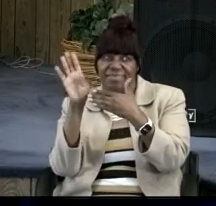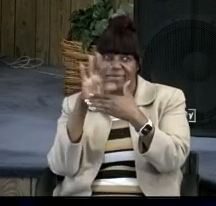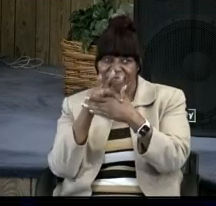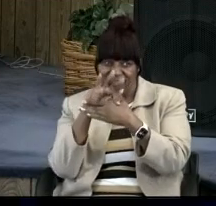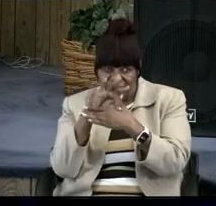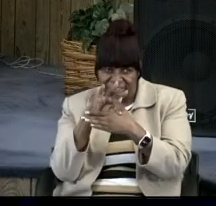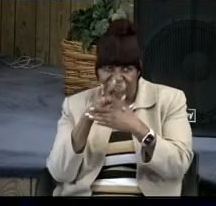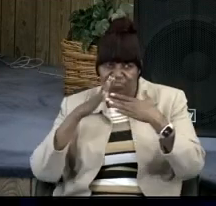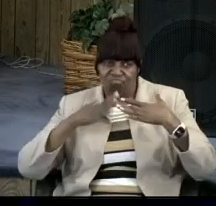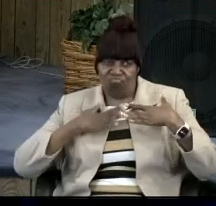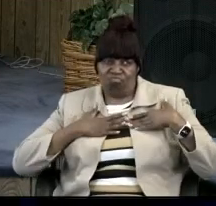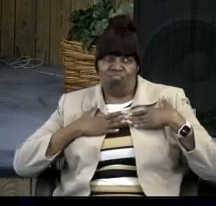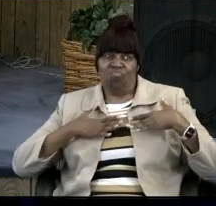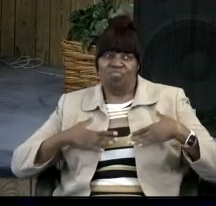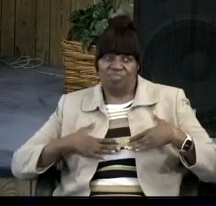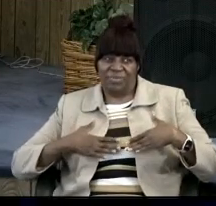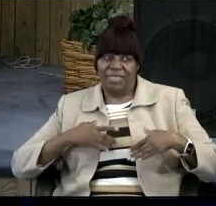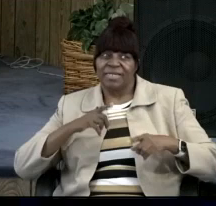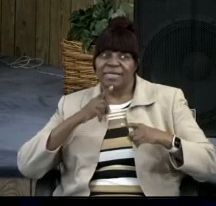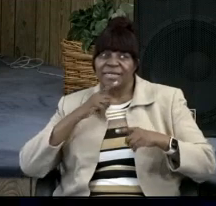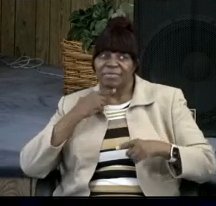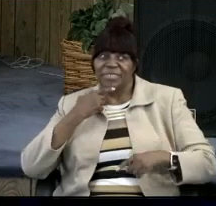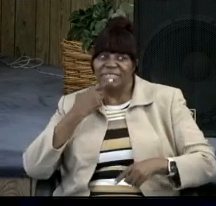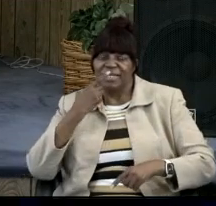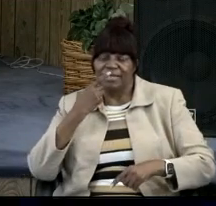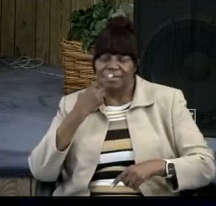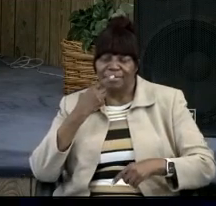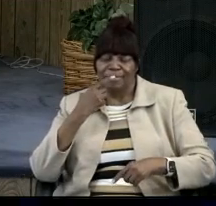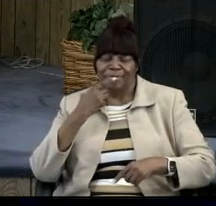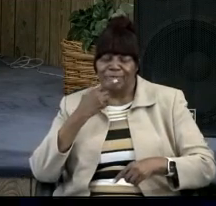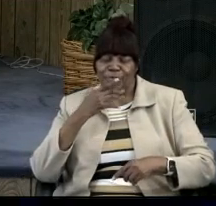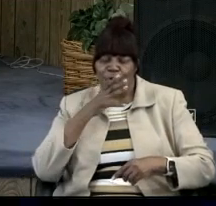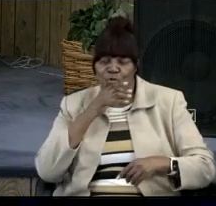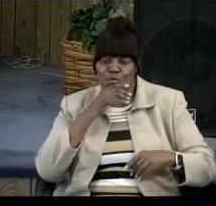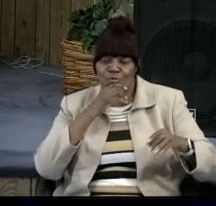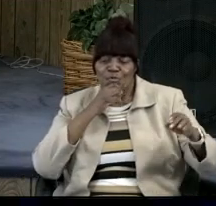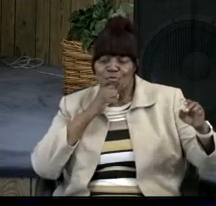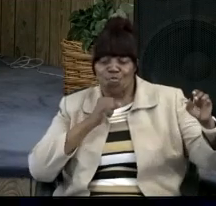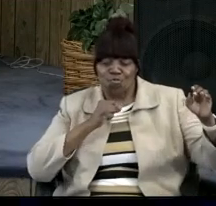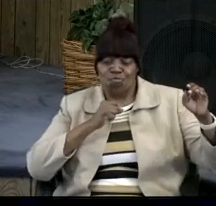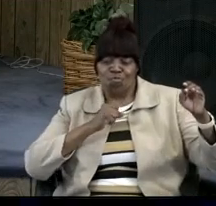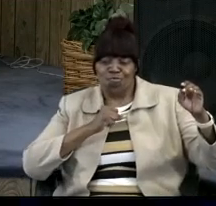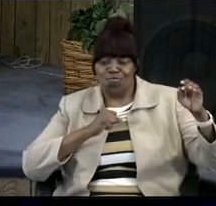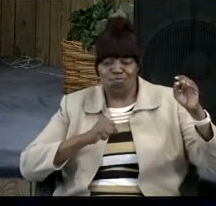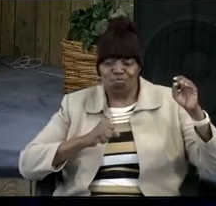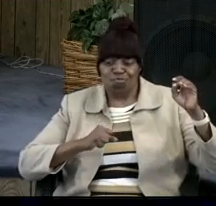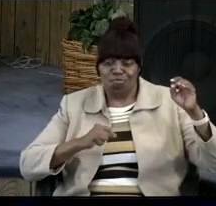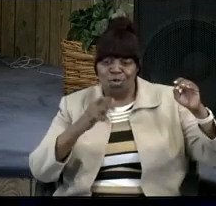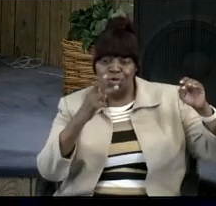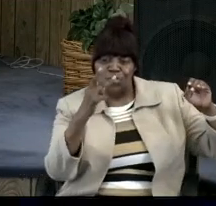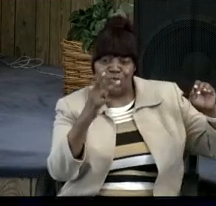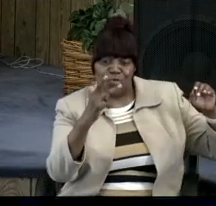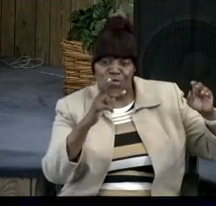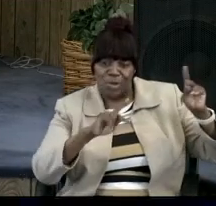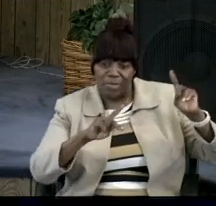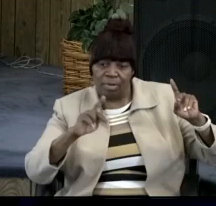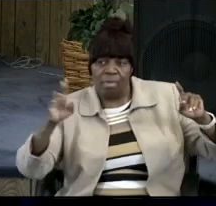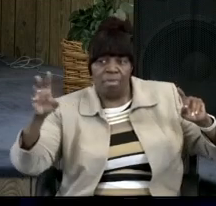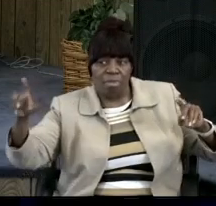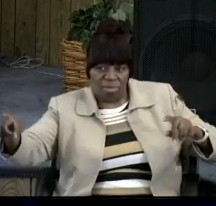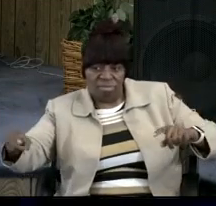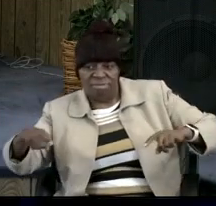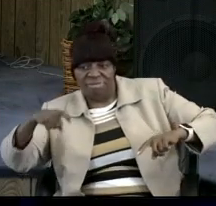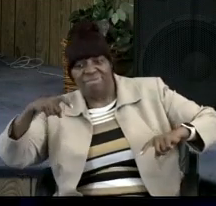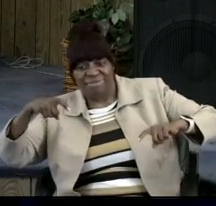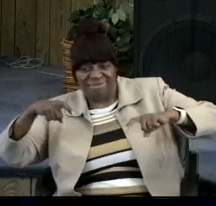the flesh. I'm just saying that for the remnant out of the remnant out of the remnant. Ain't but two of them left. They hanging on to